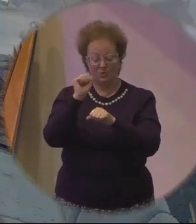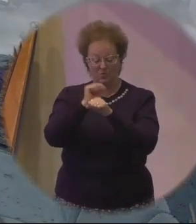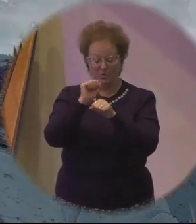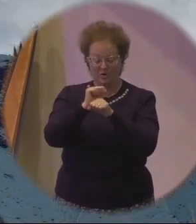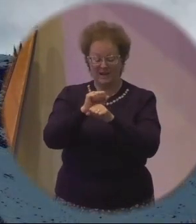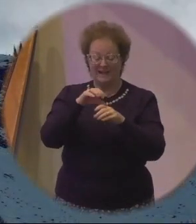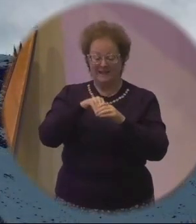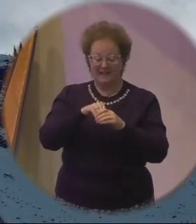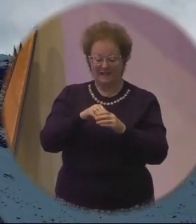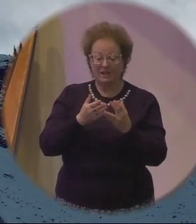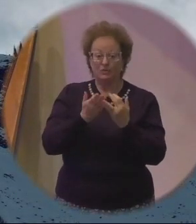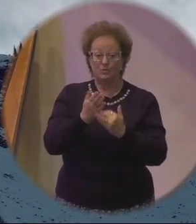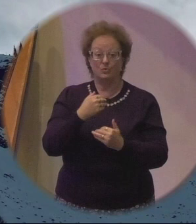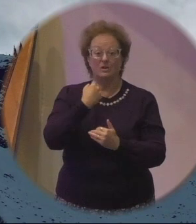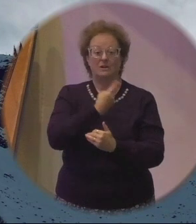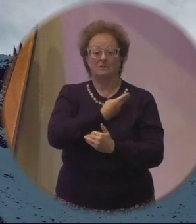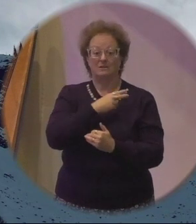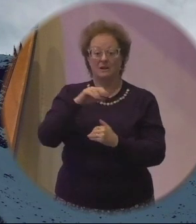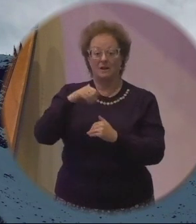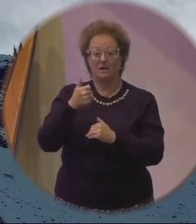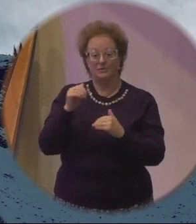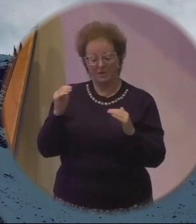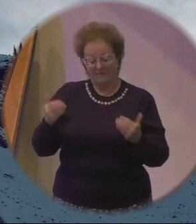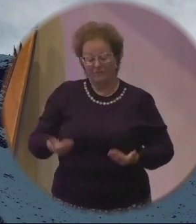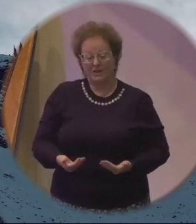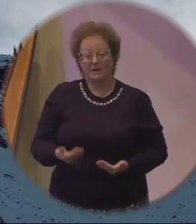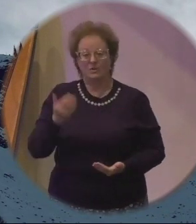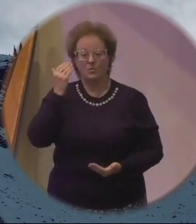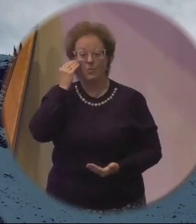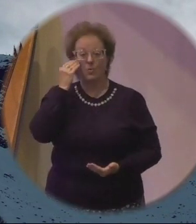in such a way that many others will be invited